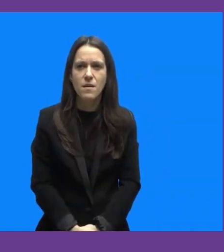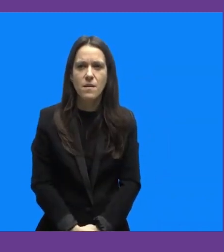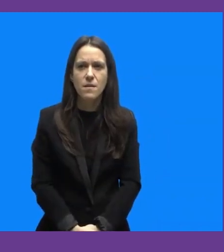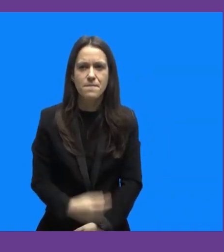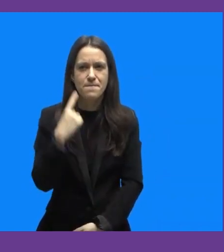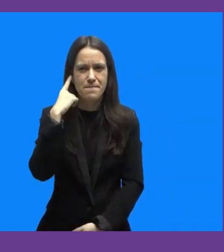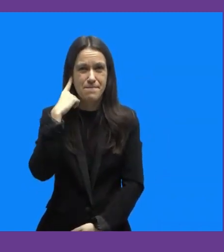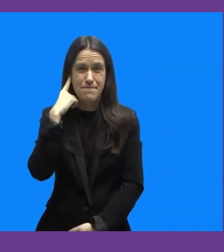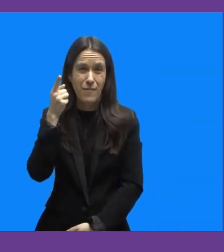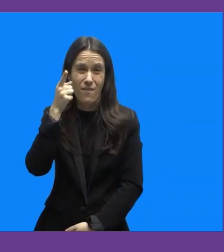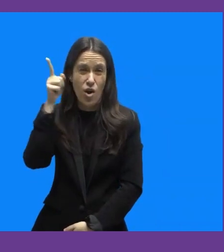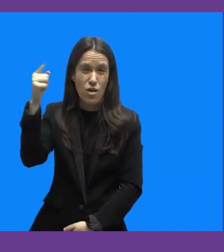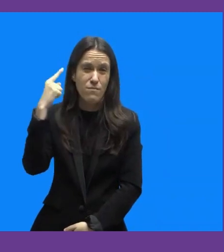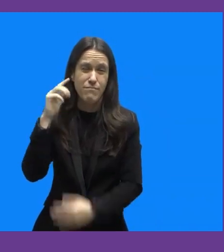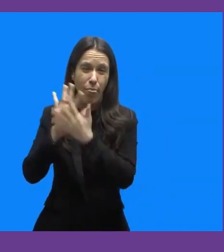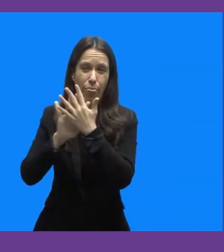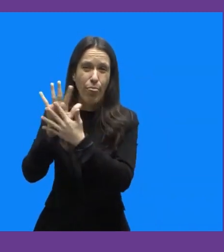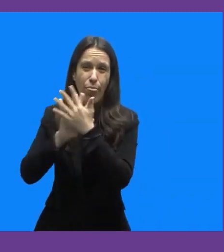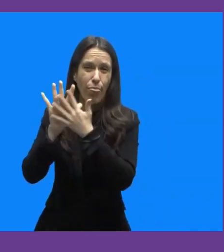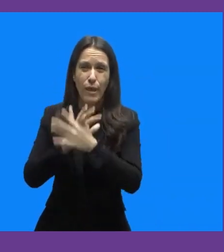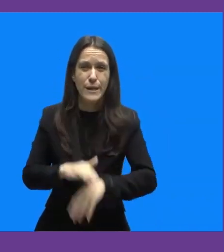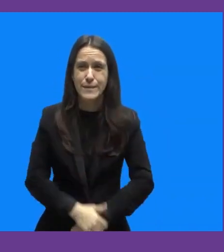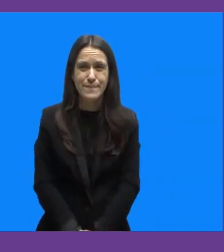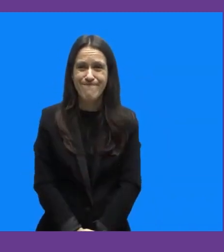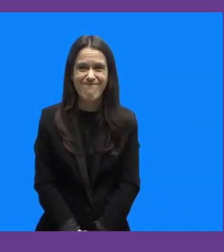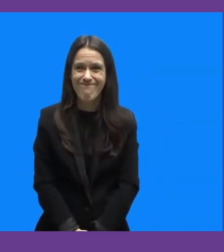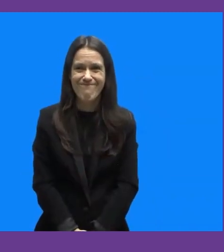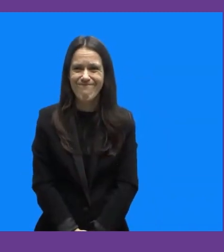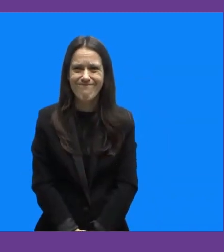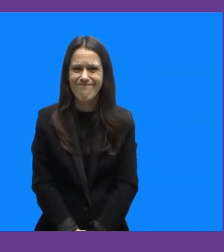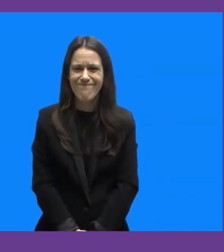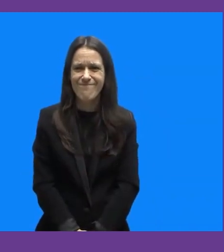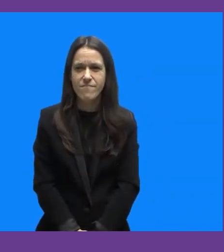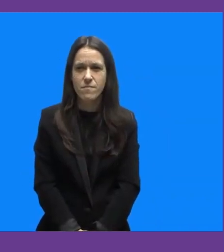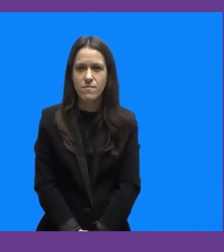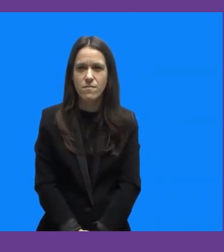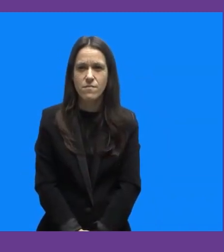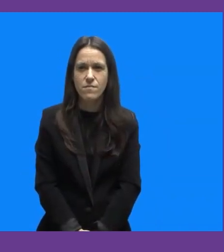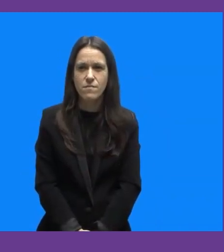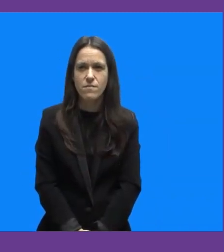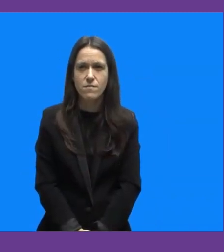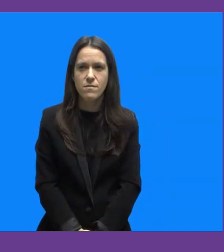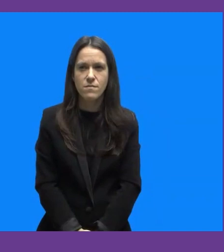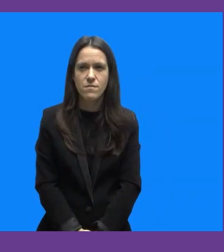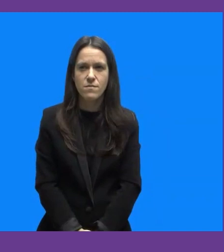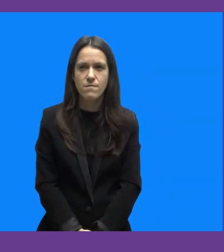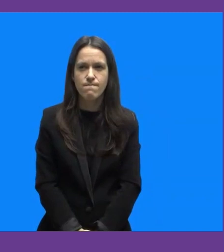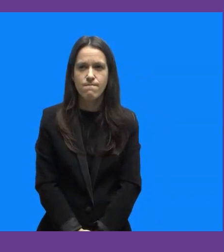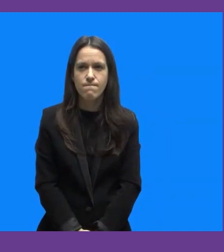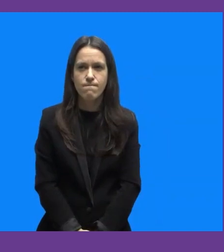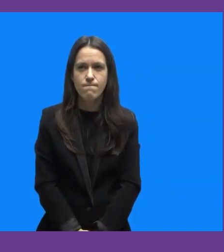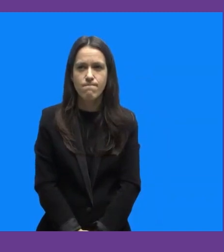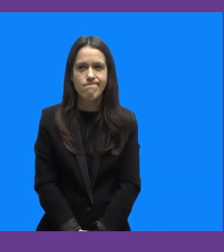EPF. I work for the European Disability Forum, and we are in a different standardization committee. Myself